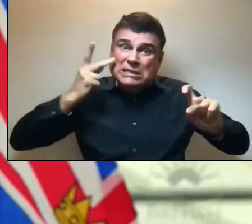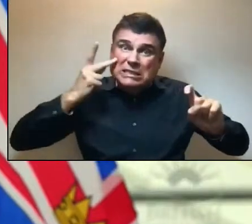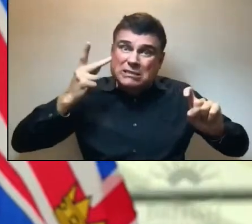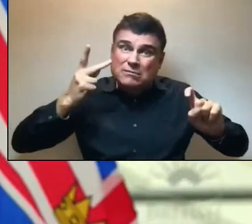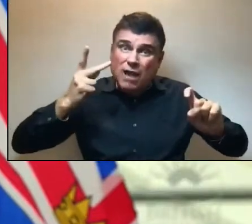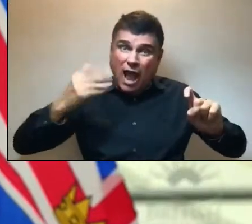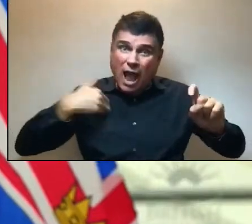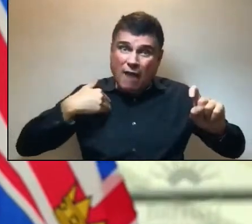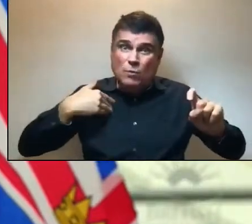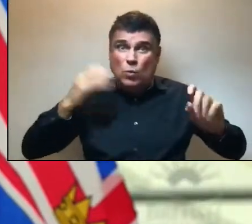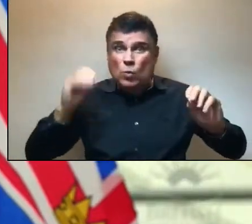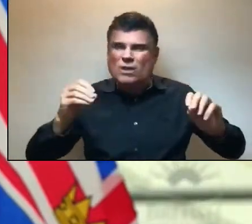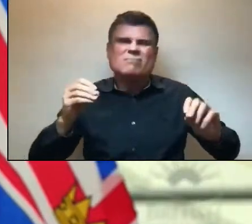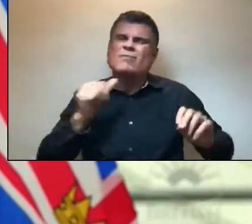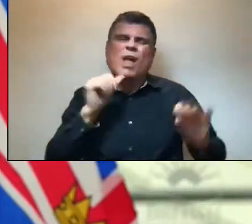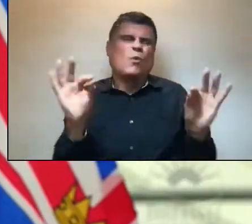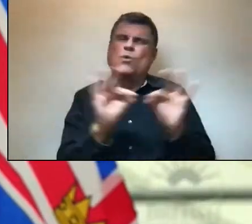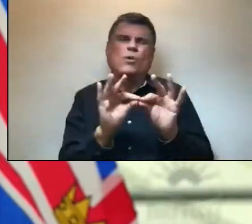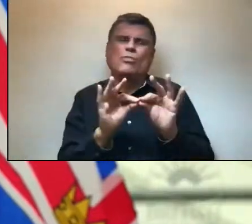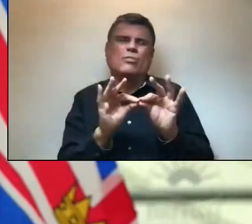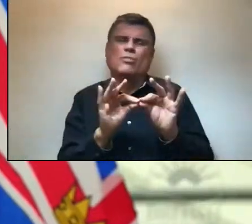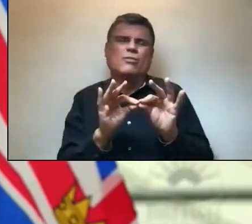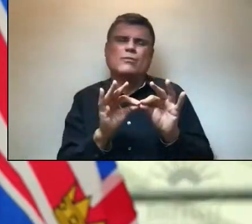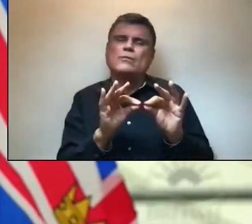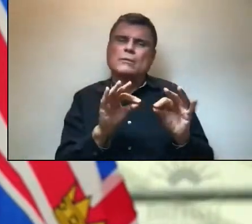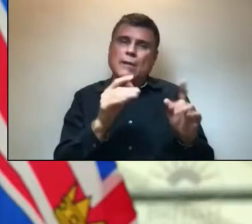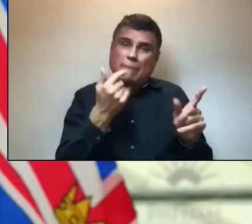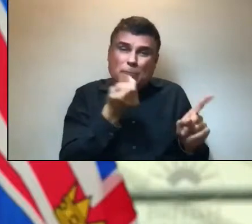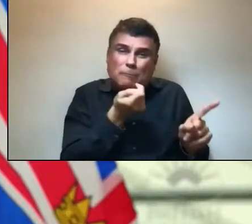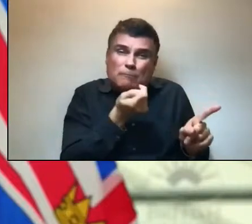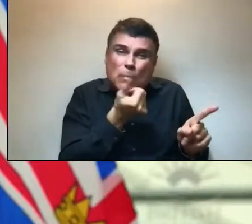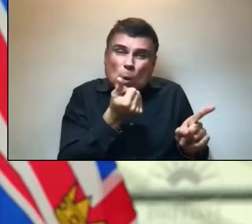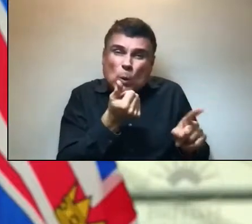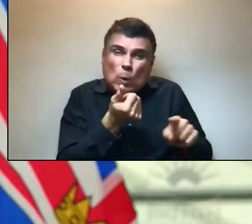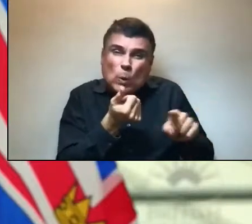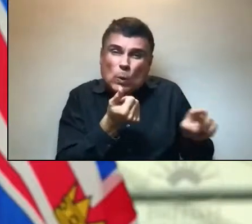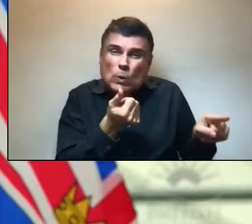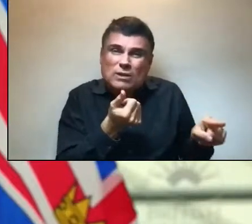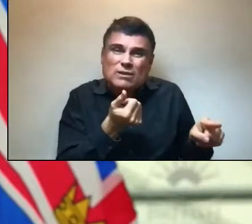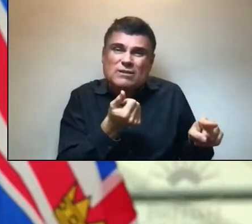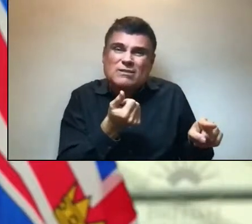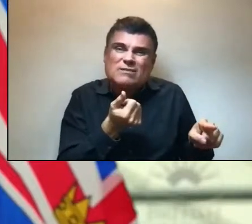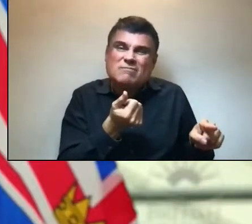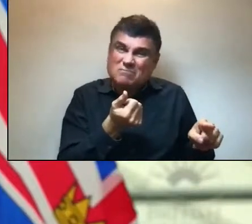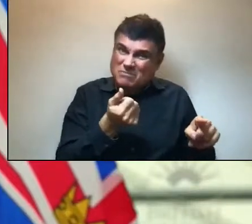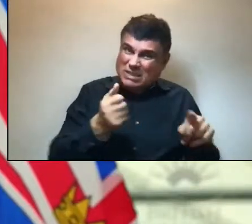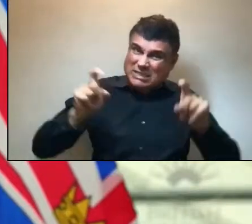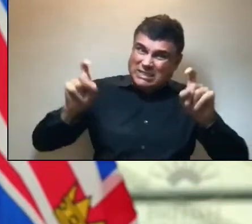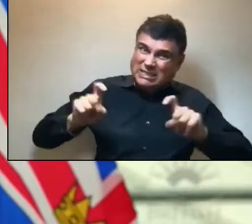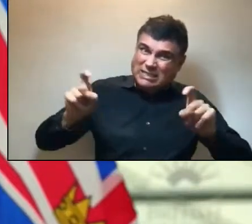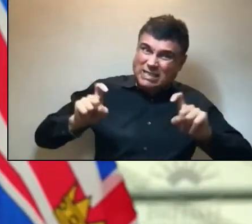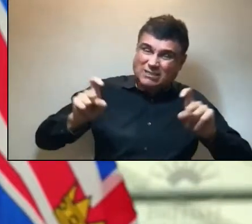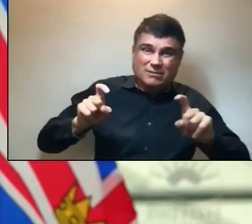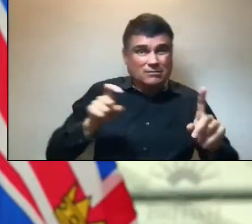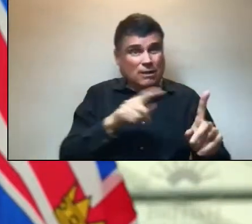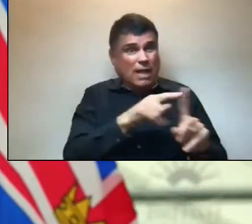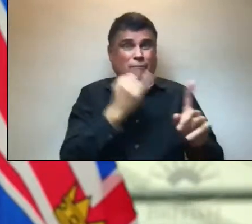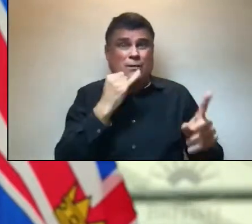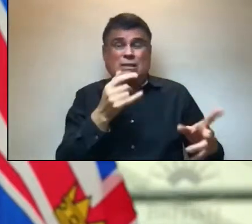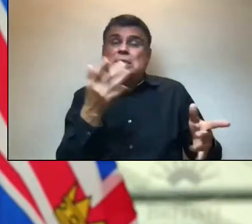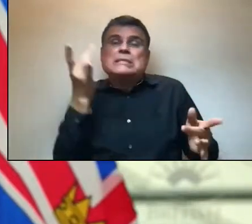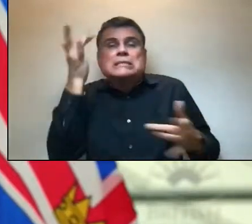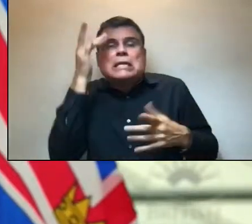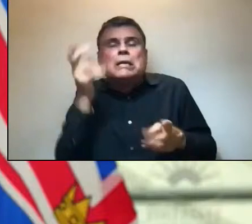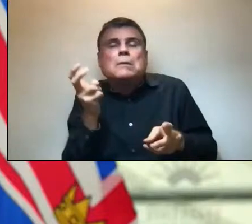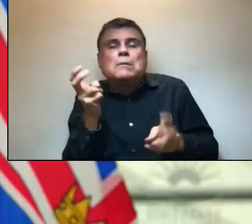of virus, even though you may be infectious in certain situations, that you may still be able to transmit the virus.